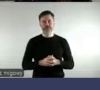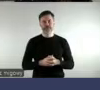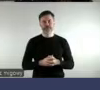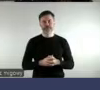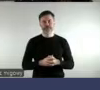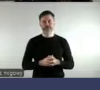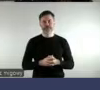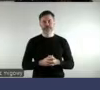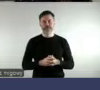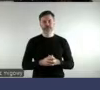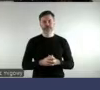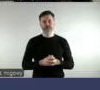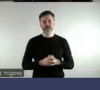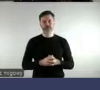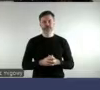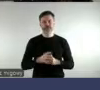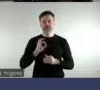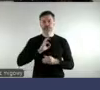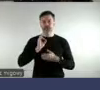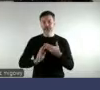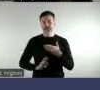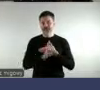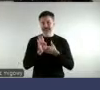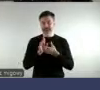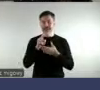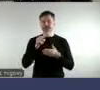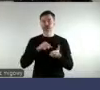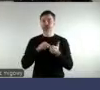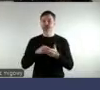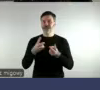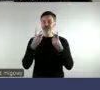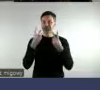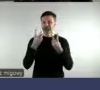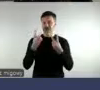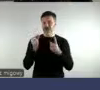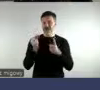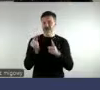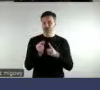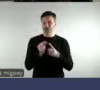because the County Emergency Council consists of